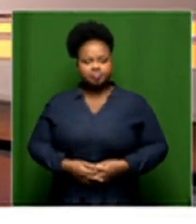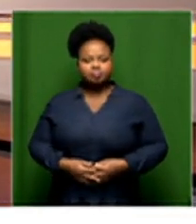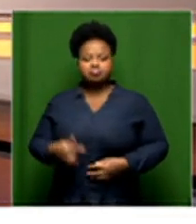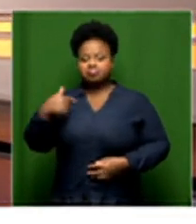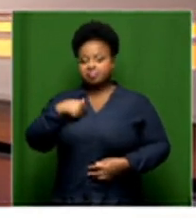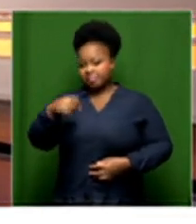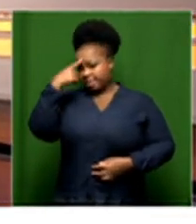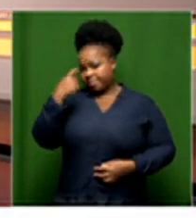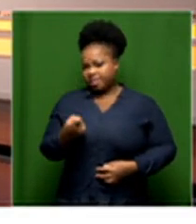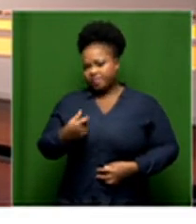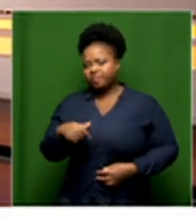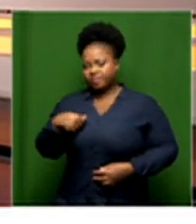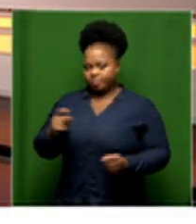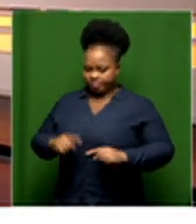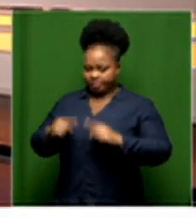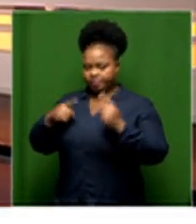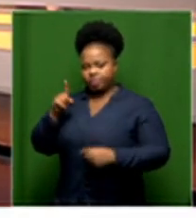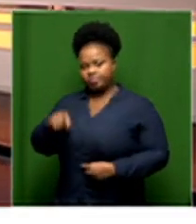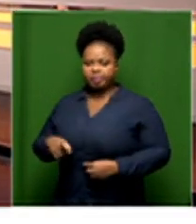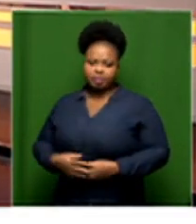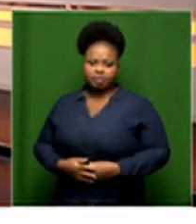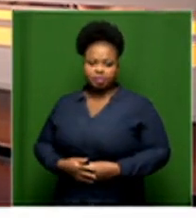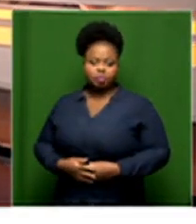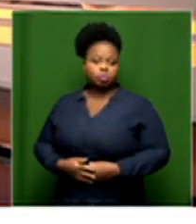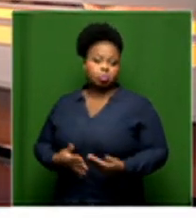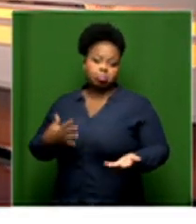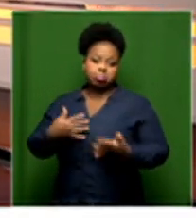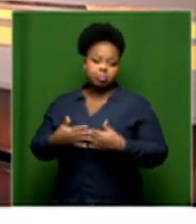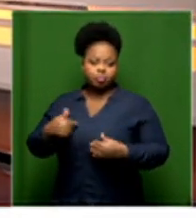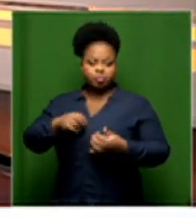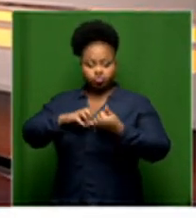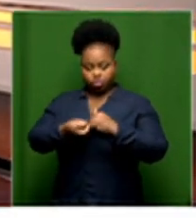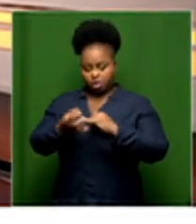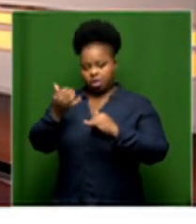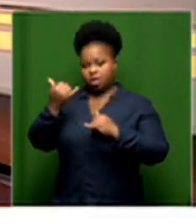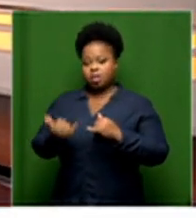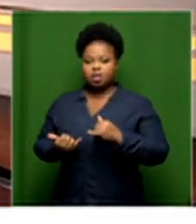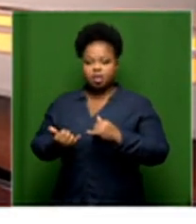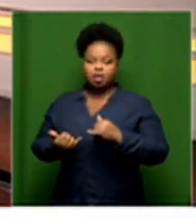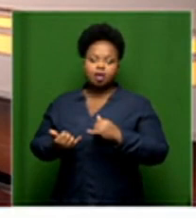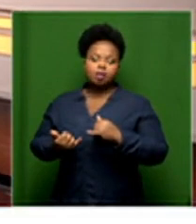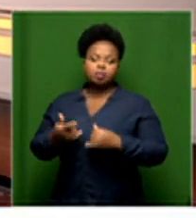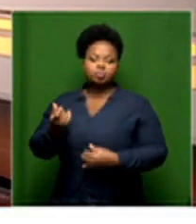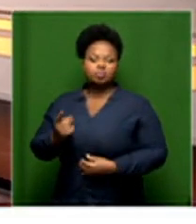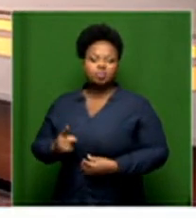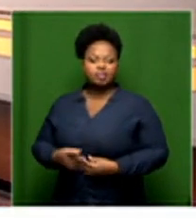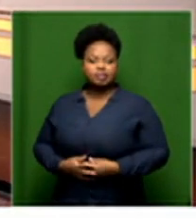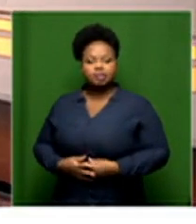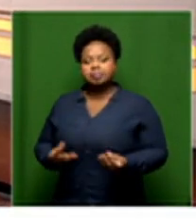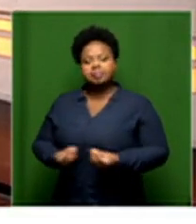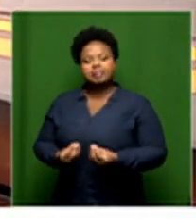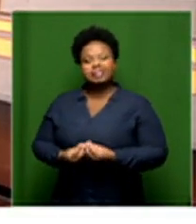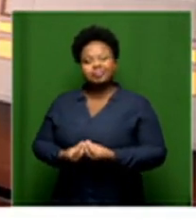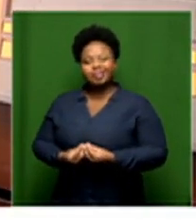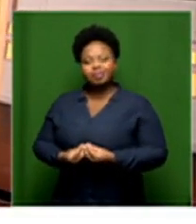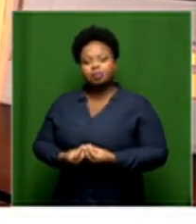Well, I believe in being different. So what I am trying even now is to bring something that is